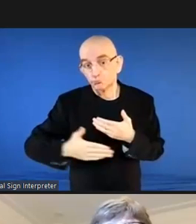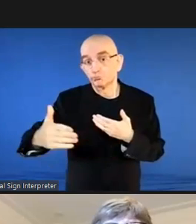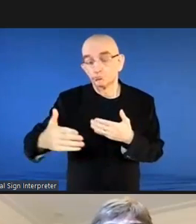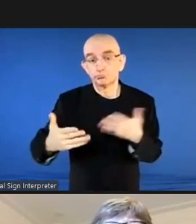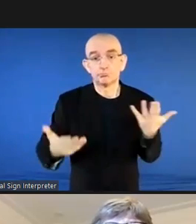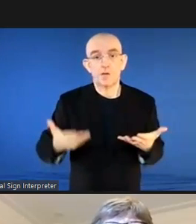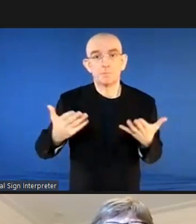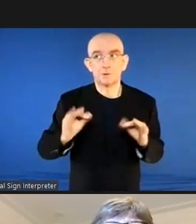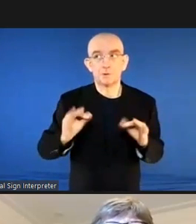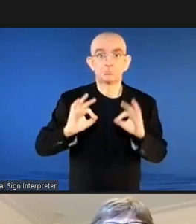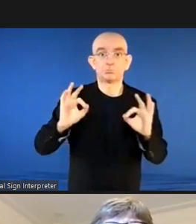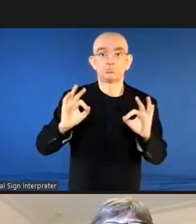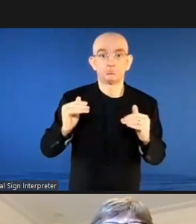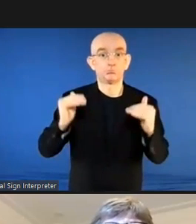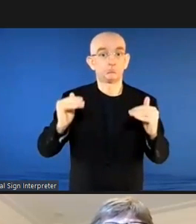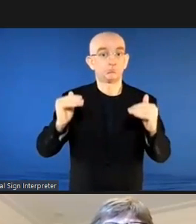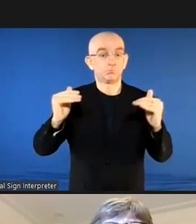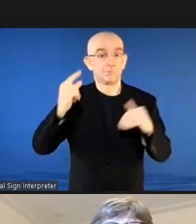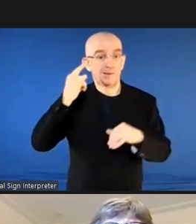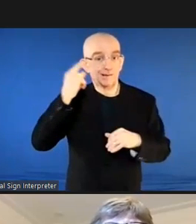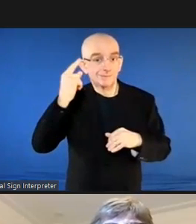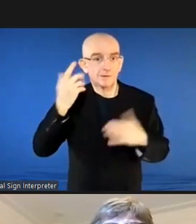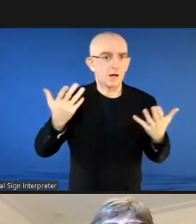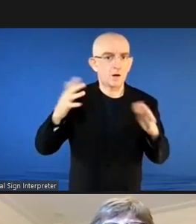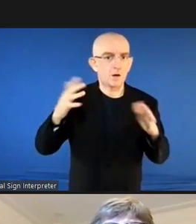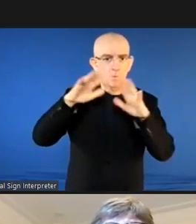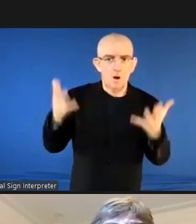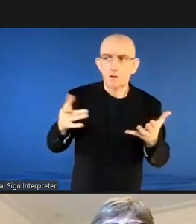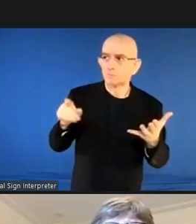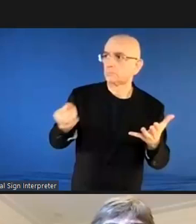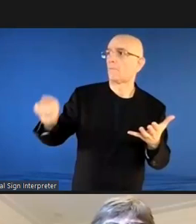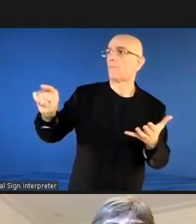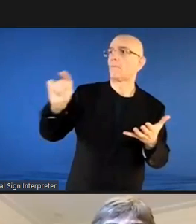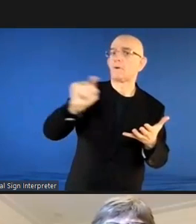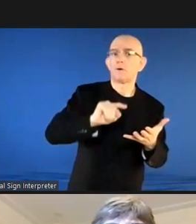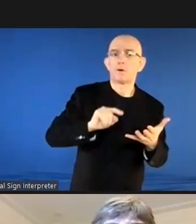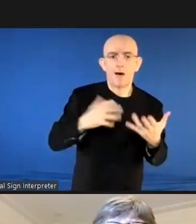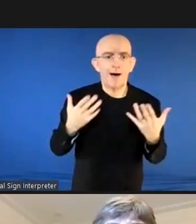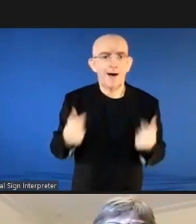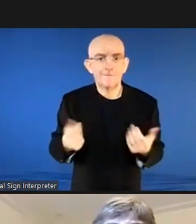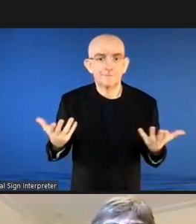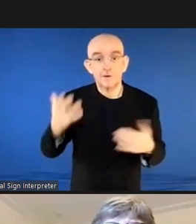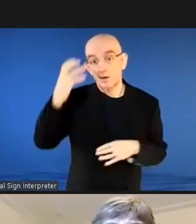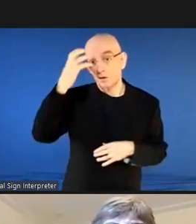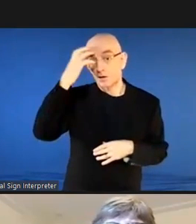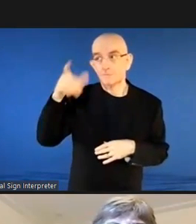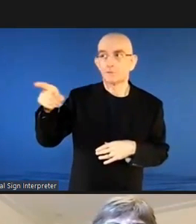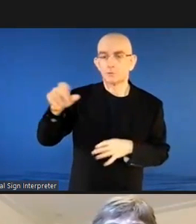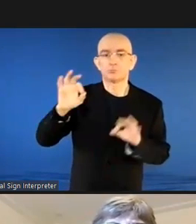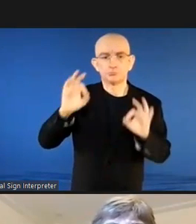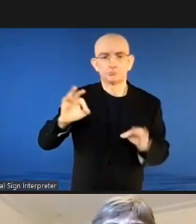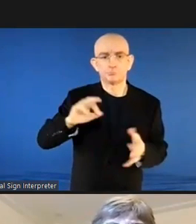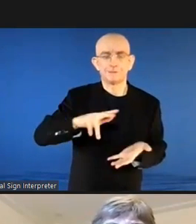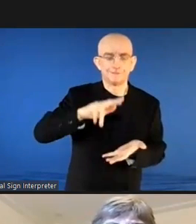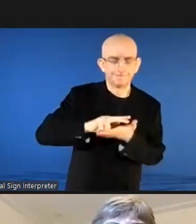world, that, you know, maybe the government will decide to go back up to 0.7. We never know, but we can but hope. Okay,